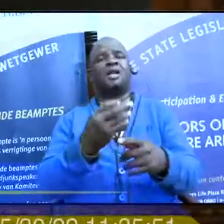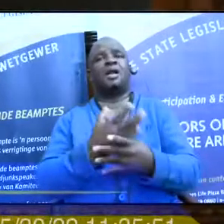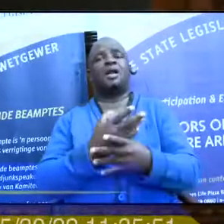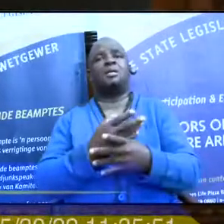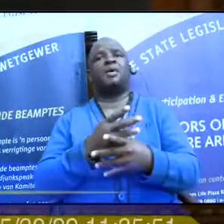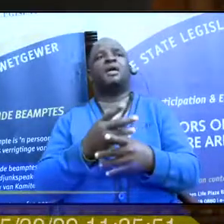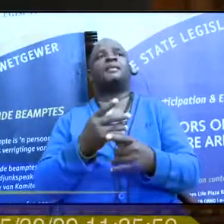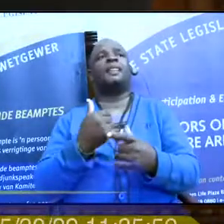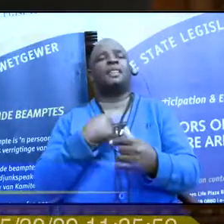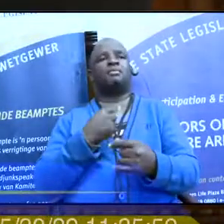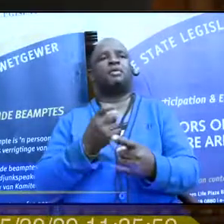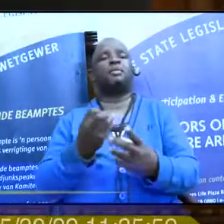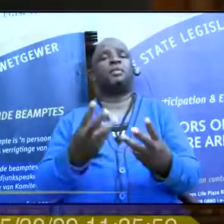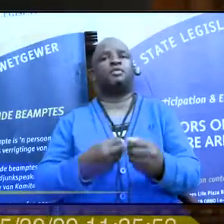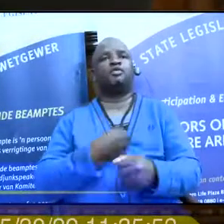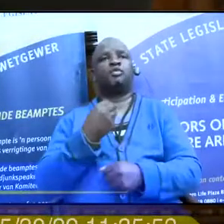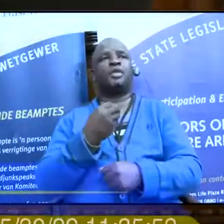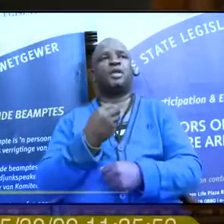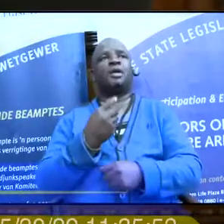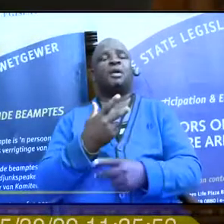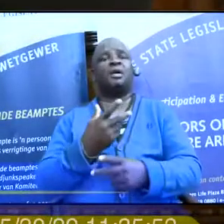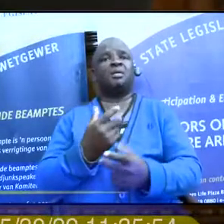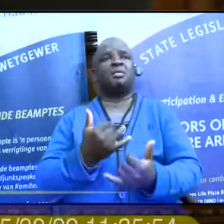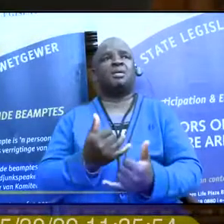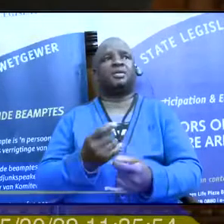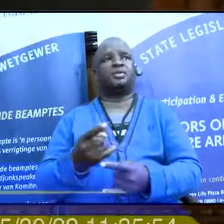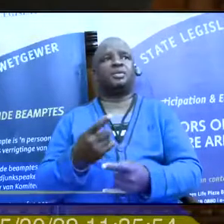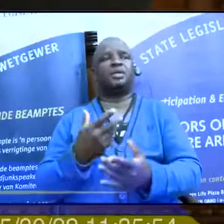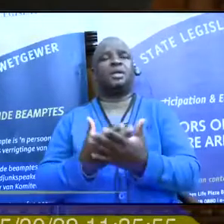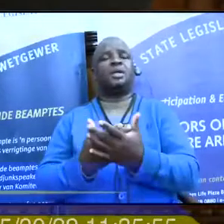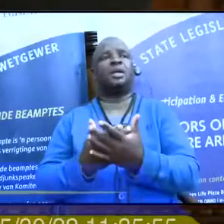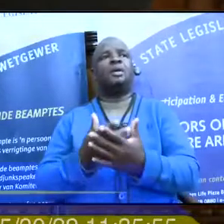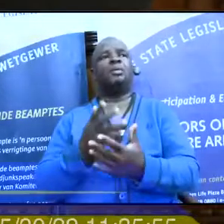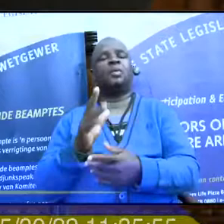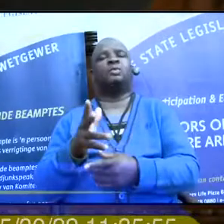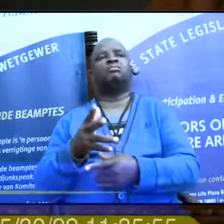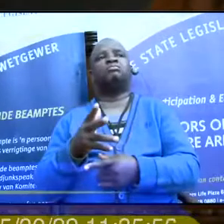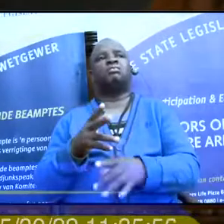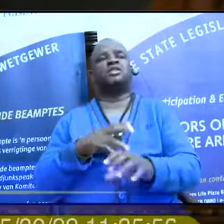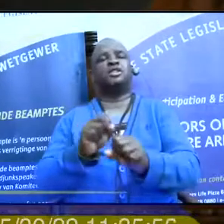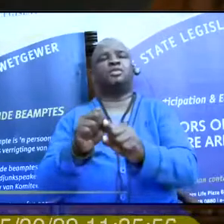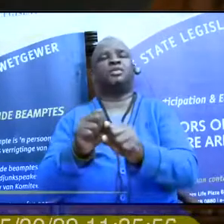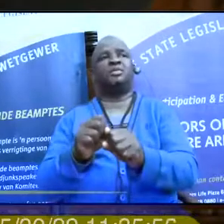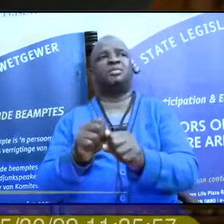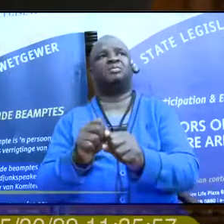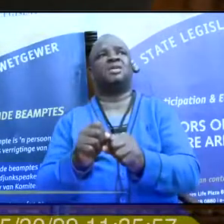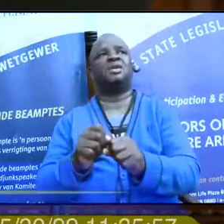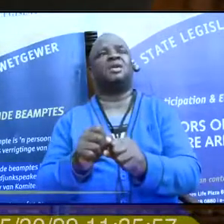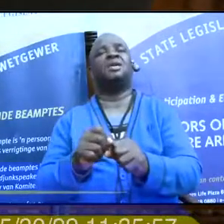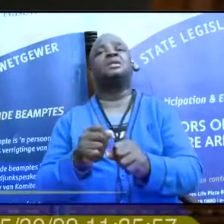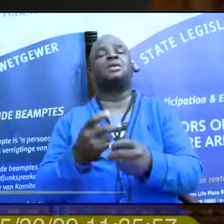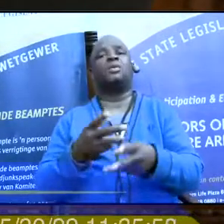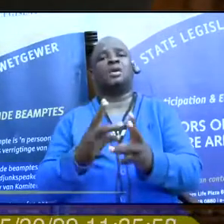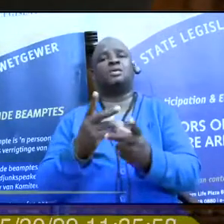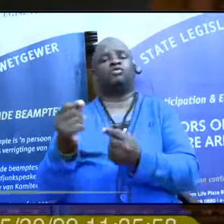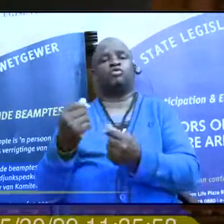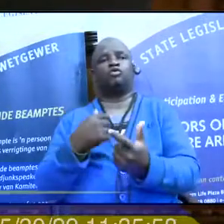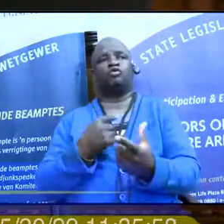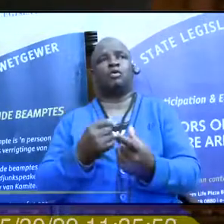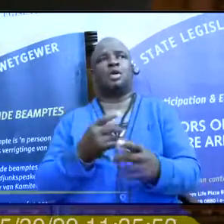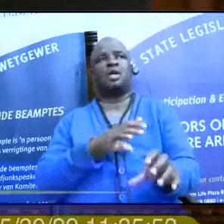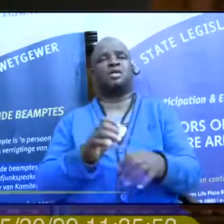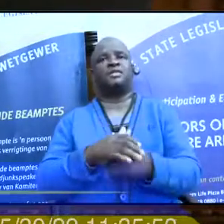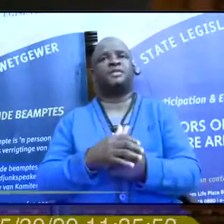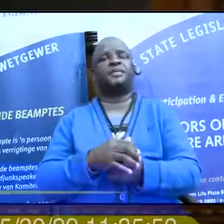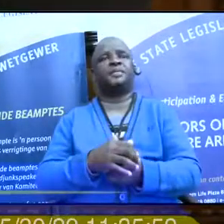people that are new entrance to the market is going to come in and take over the many in which we conduct the operations